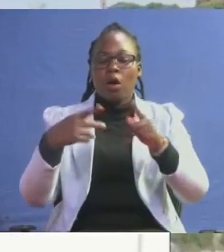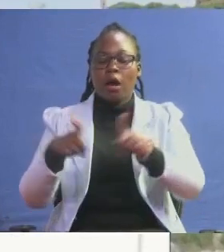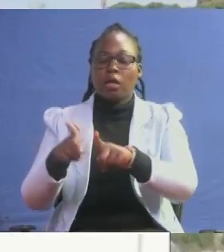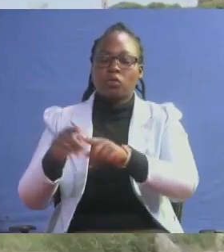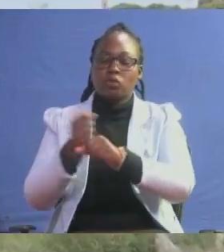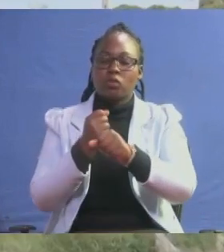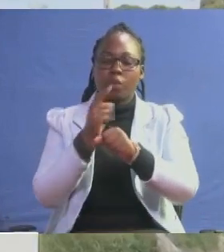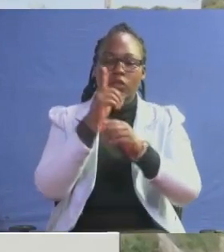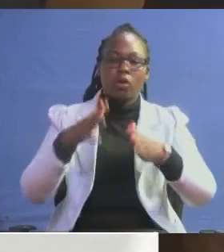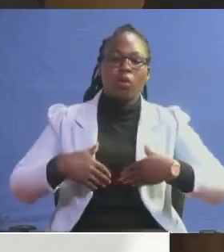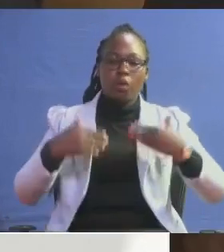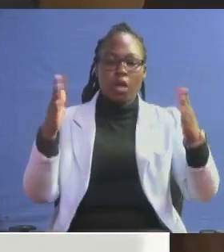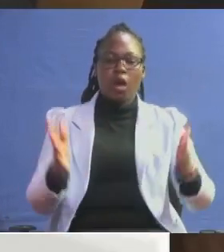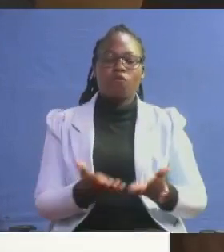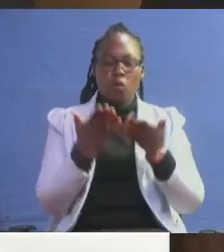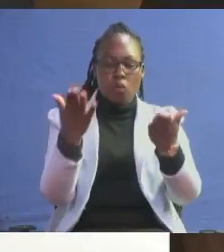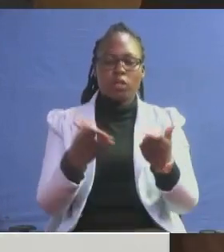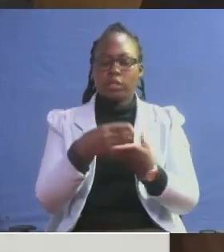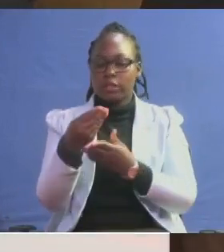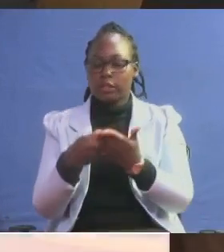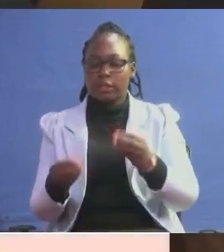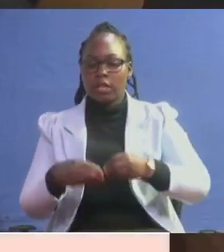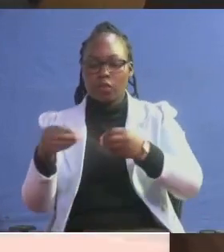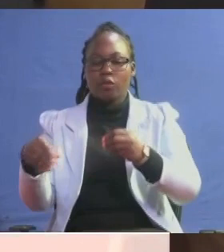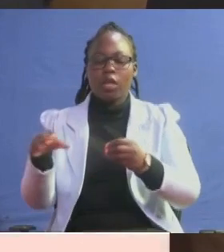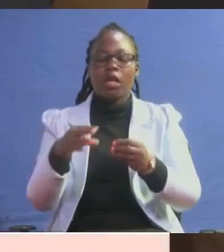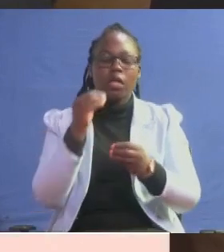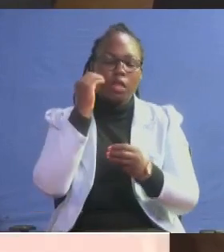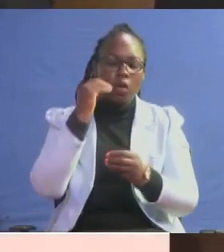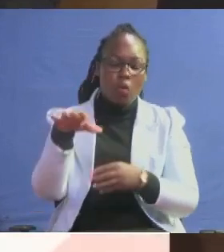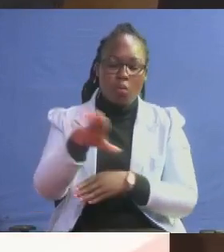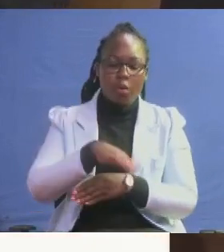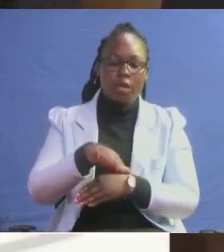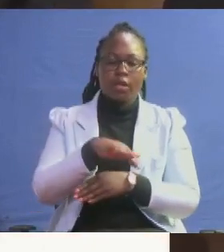quality seeds are delivered in rural areas. Gracious Aganda, KUTV.